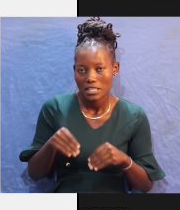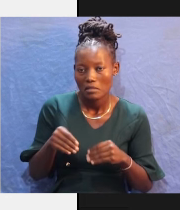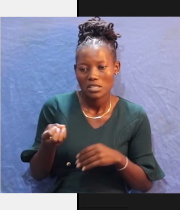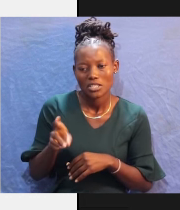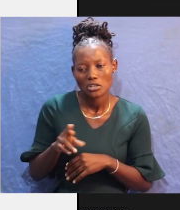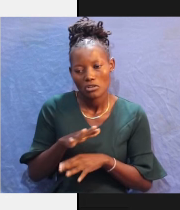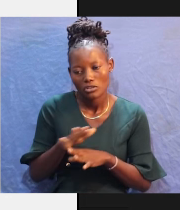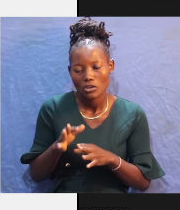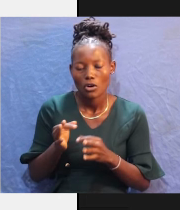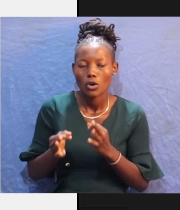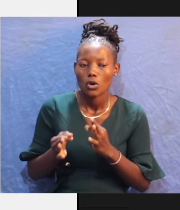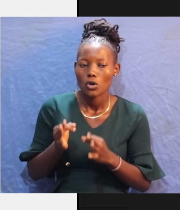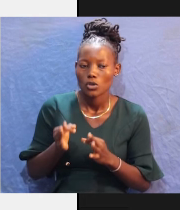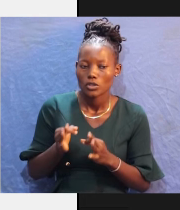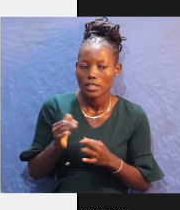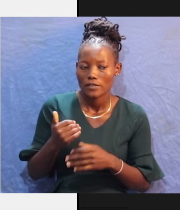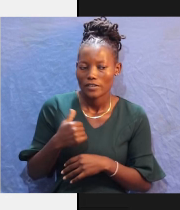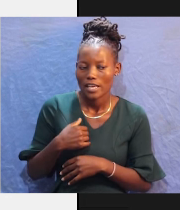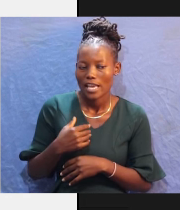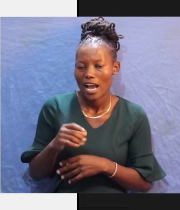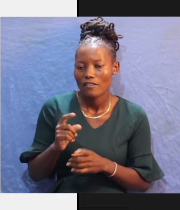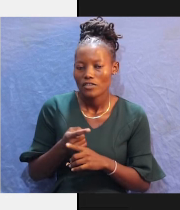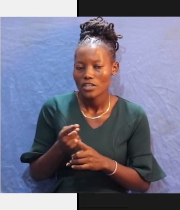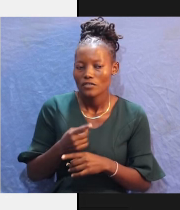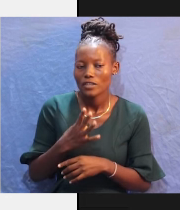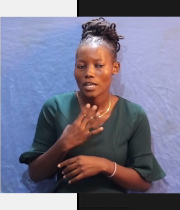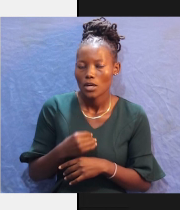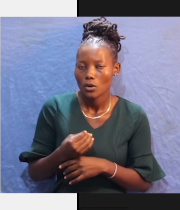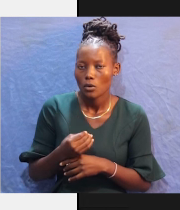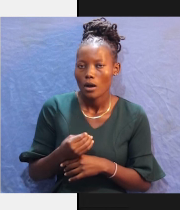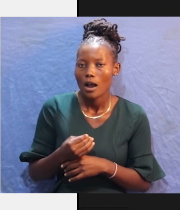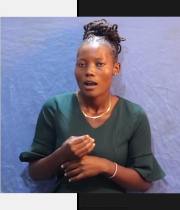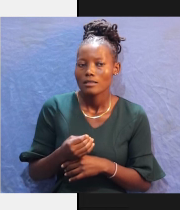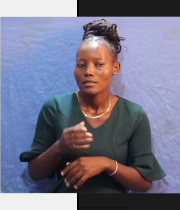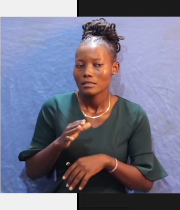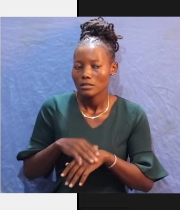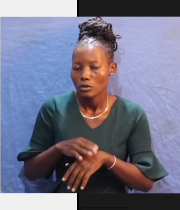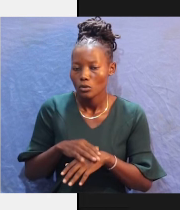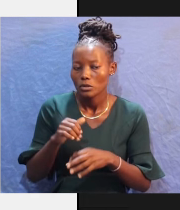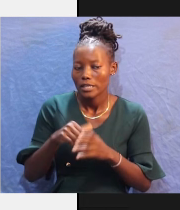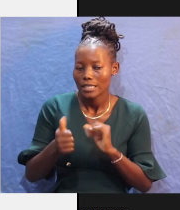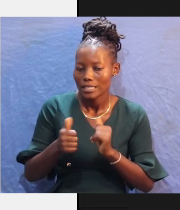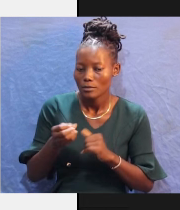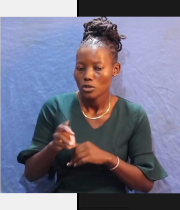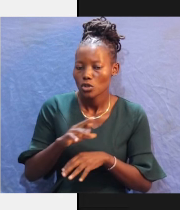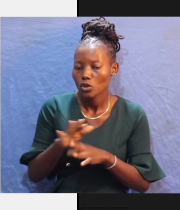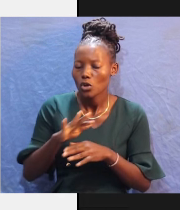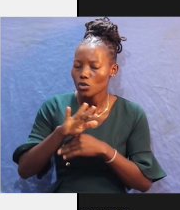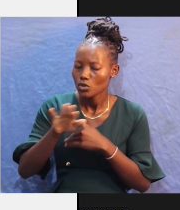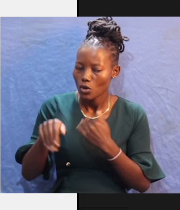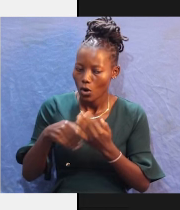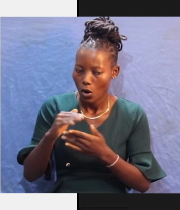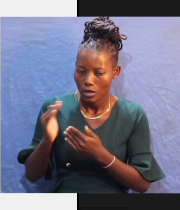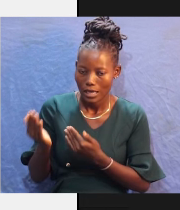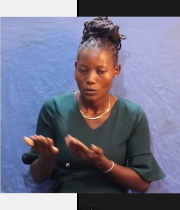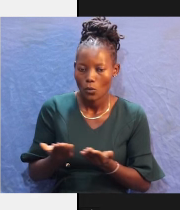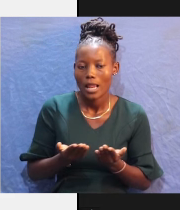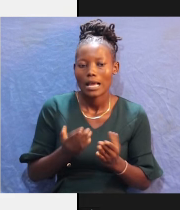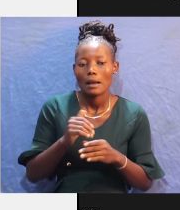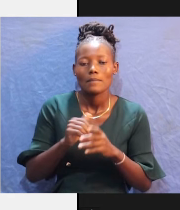afterwards? So we take the skills, we take teamwork, communication, all the skills that are